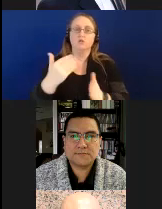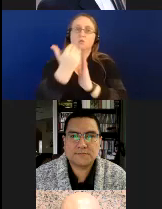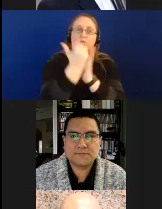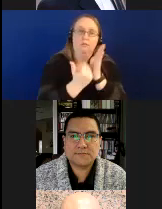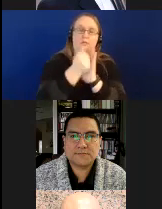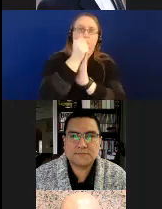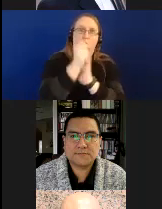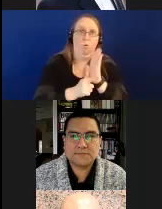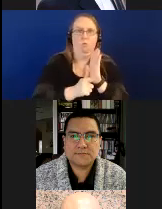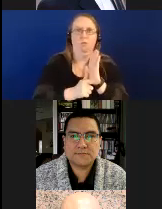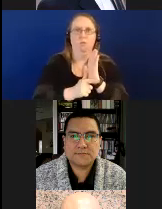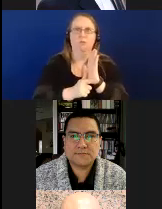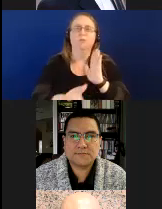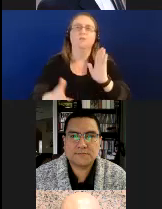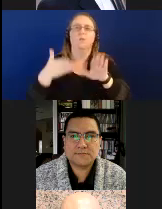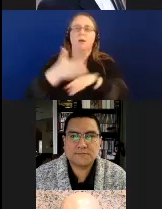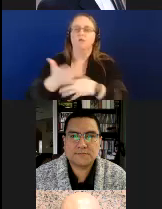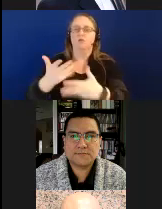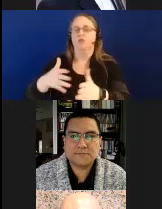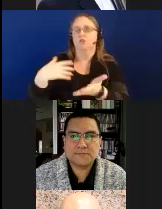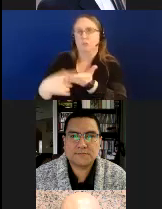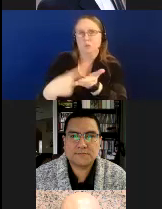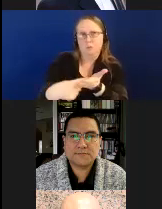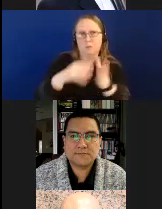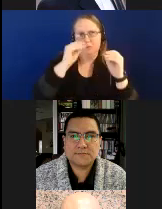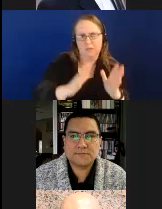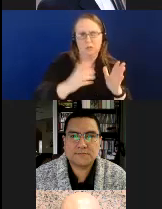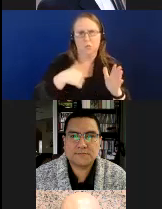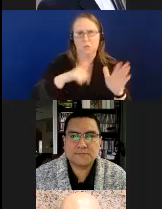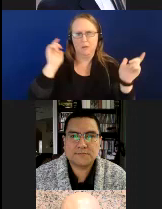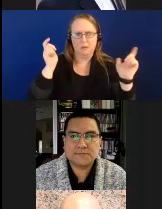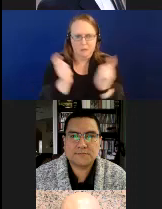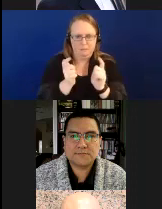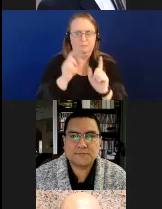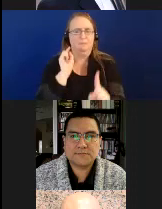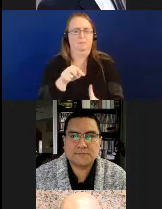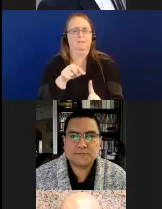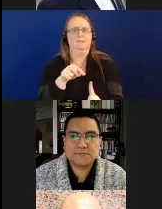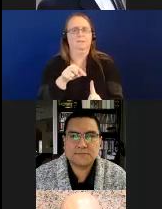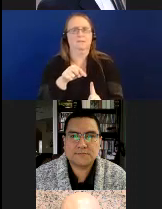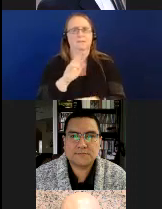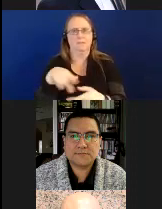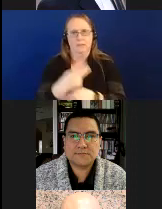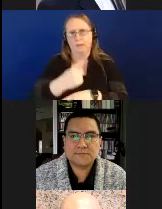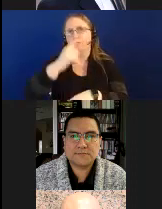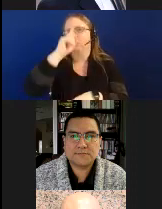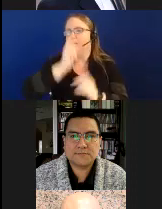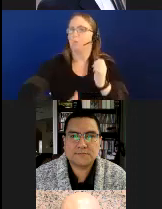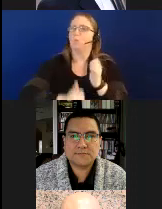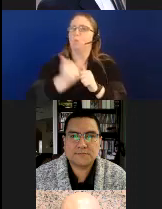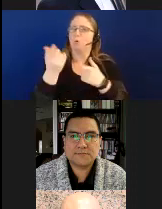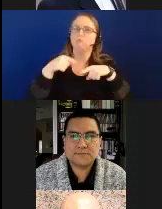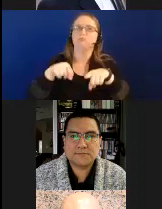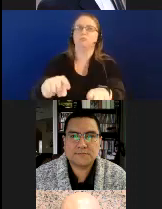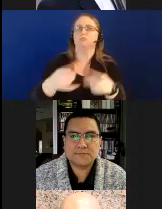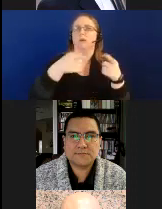of them. So after we've talked to teachers about all these, we've narrowed down to here are the ones that we actually think are most aligned to what's happening